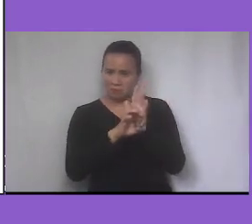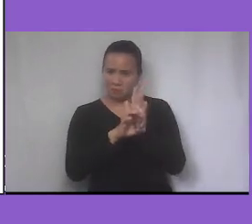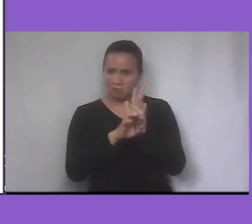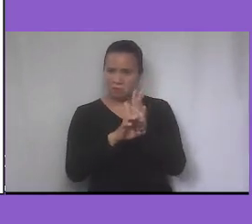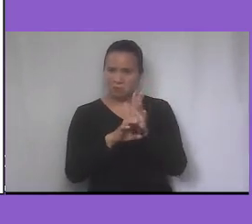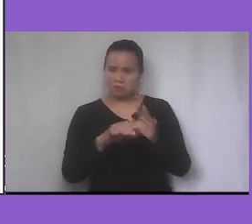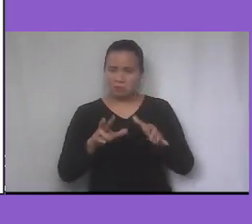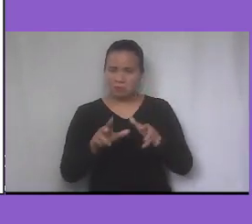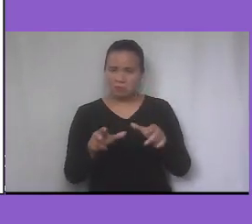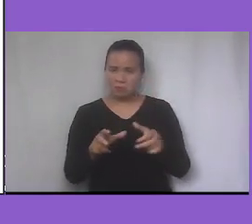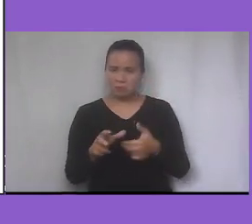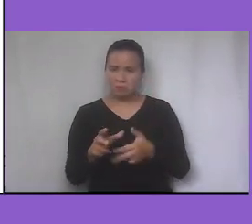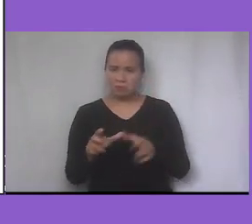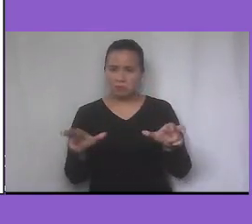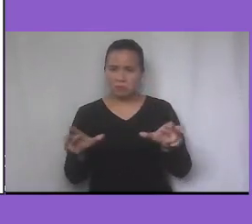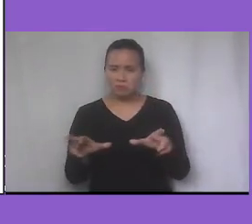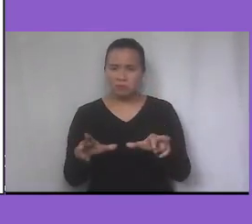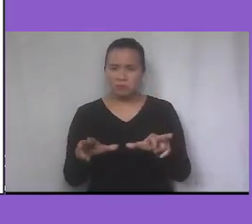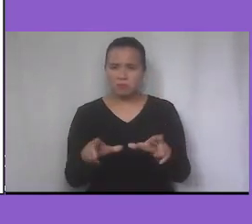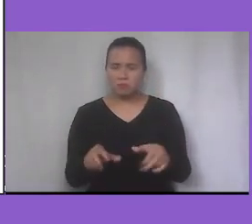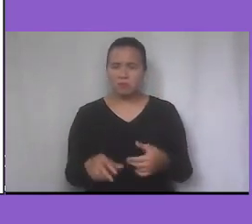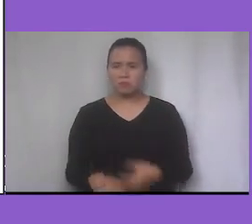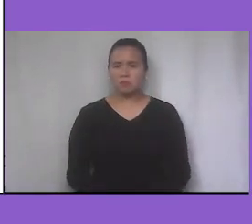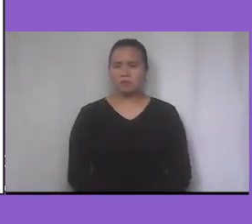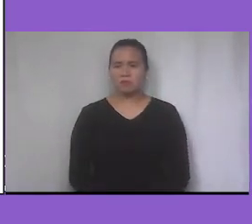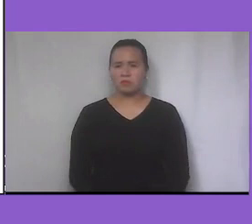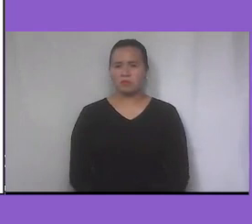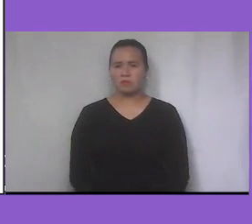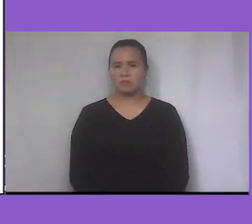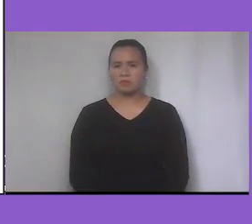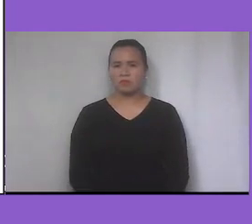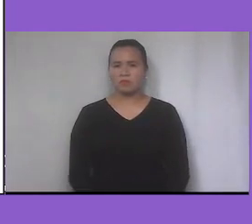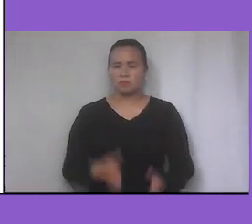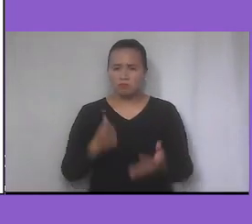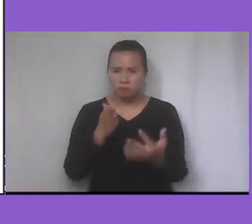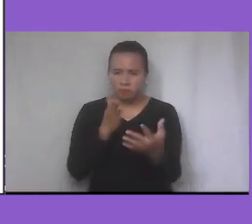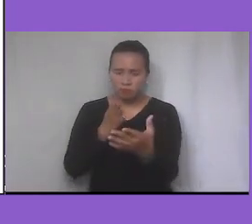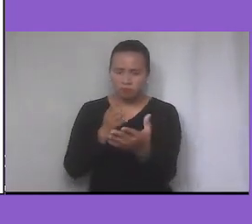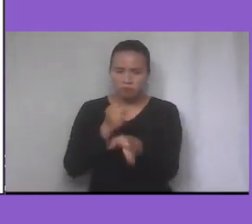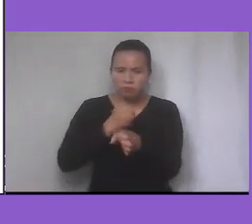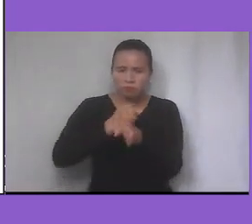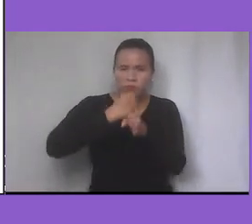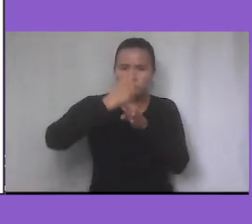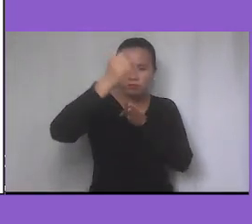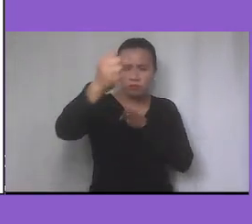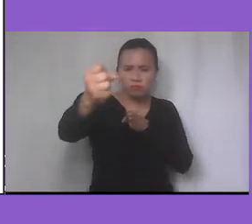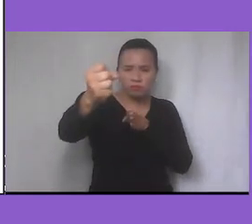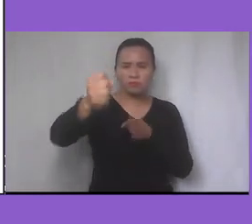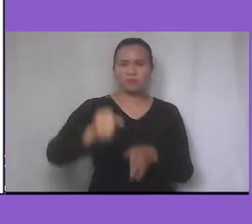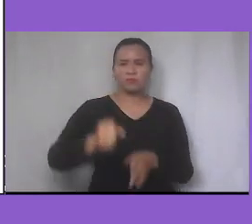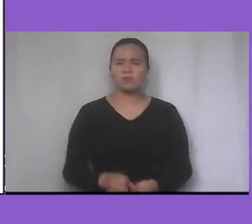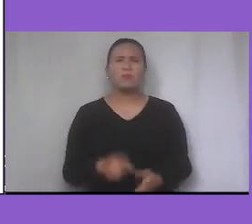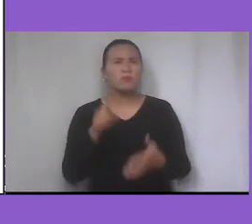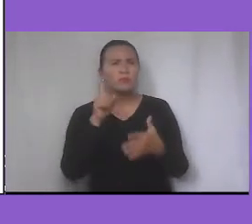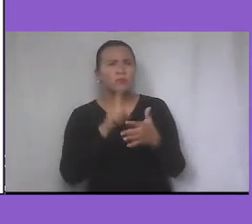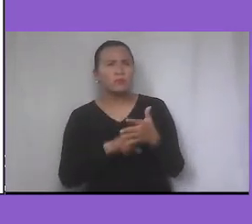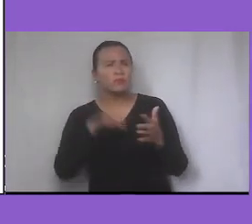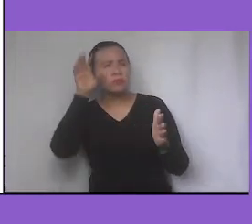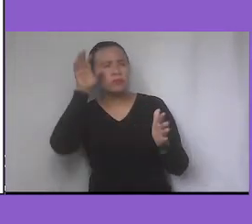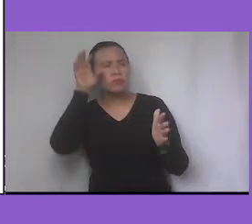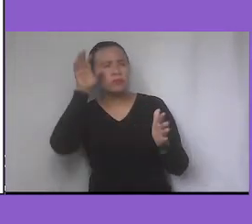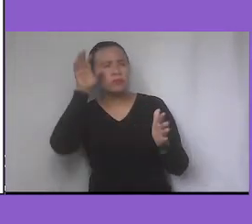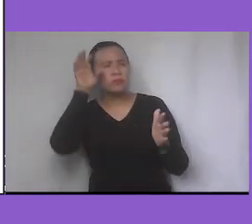dalampasigan, tuwid. And we can use pictures to describe this. Ano to? Anong itsura? Anong kakaibang